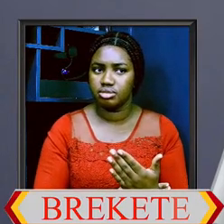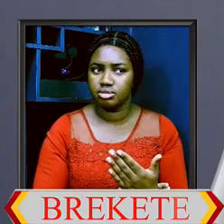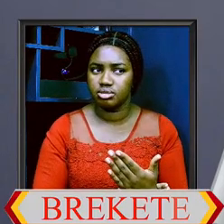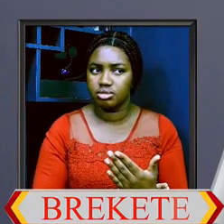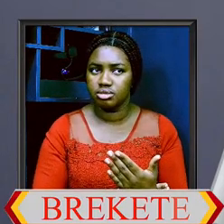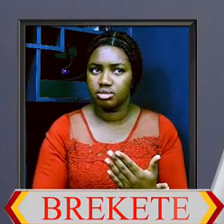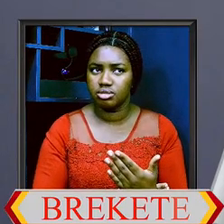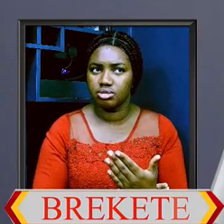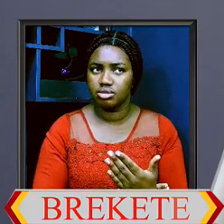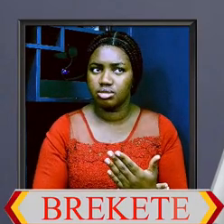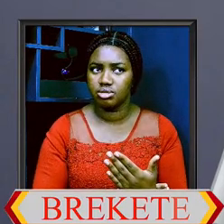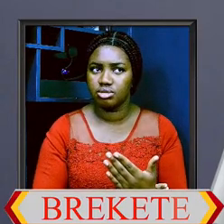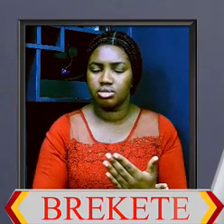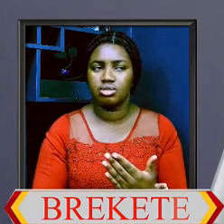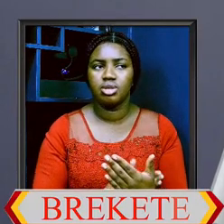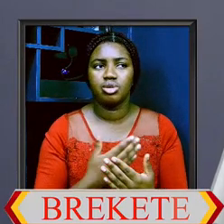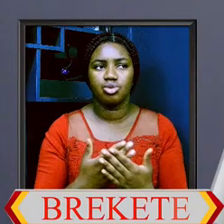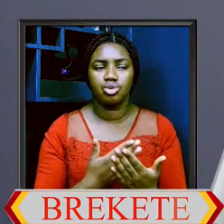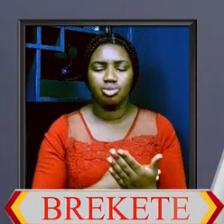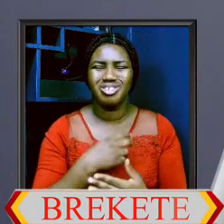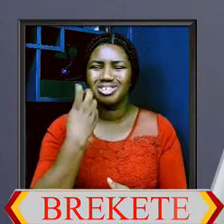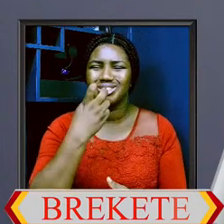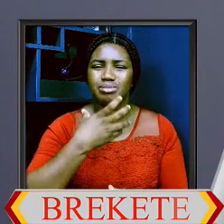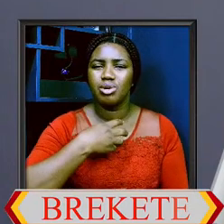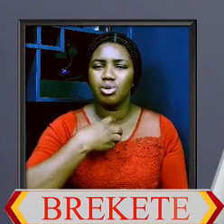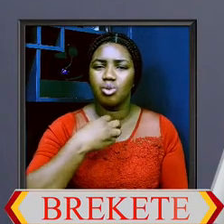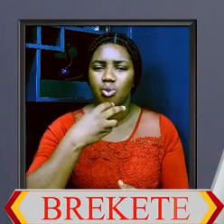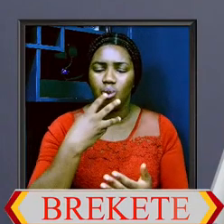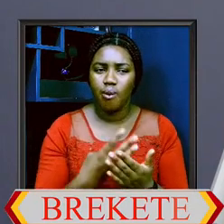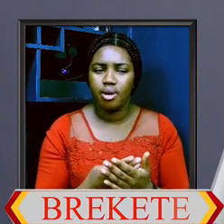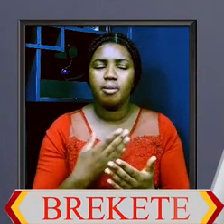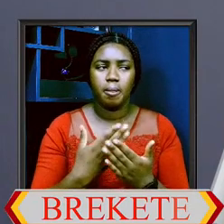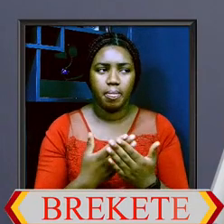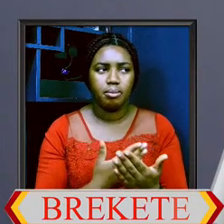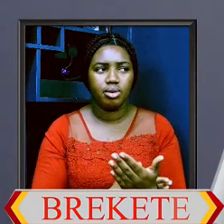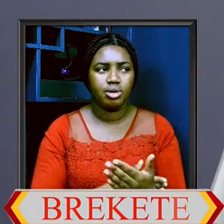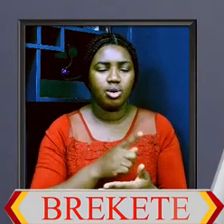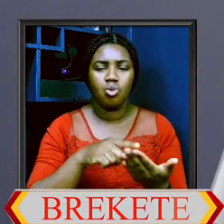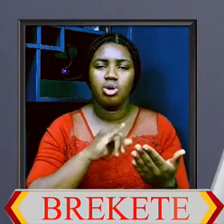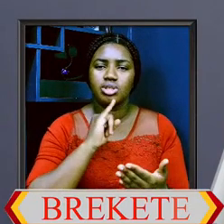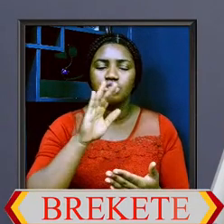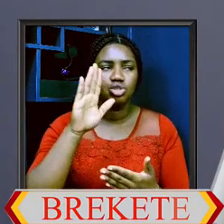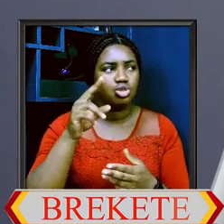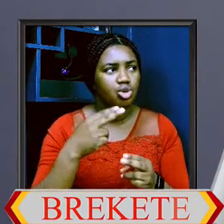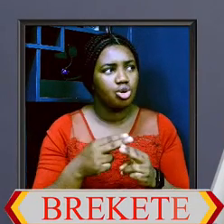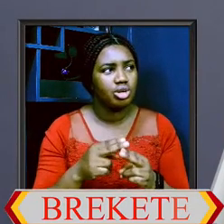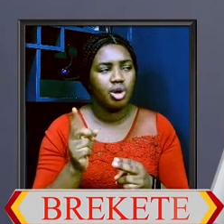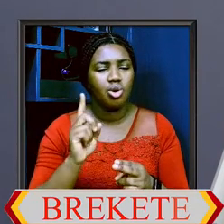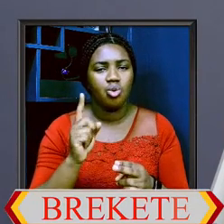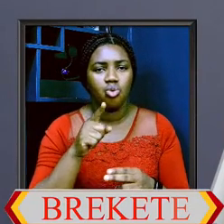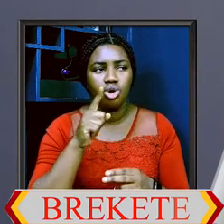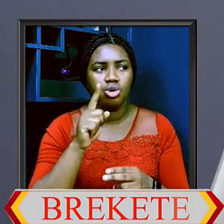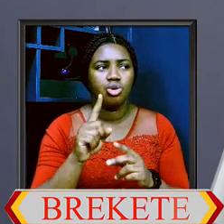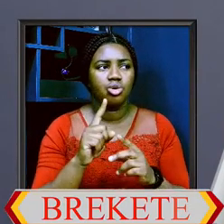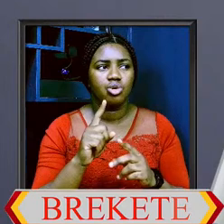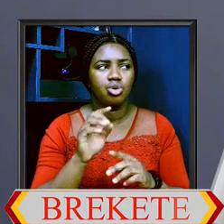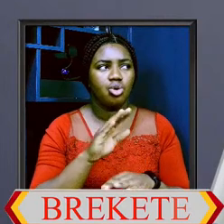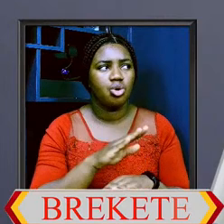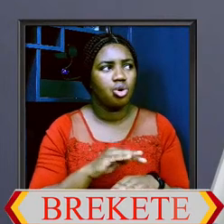morning you are whispering to yourself good your name where